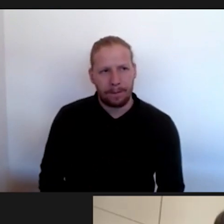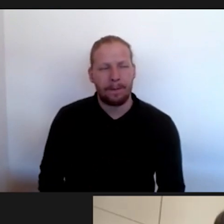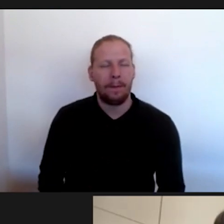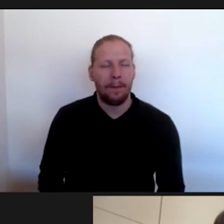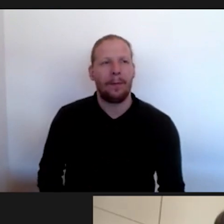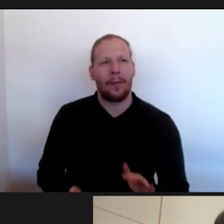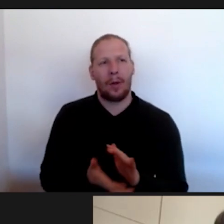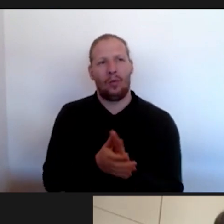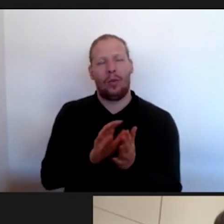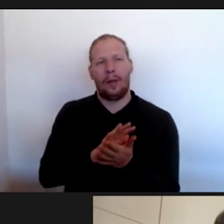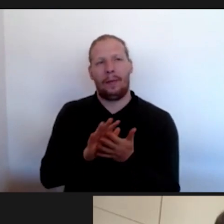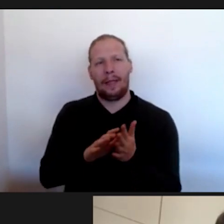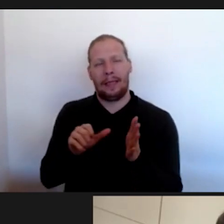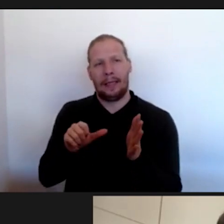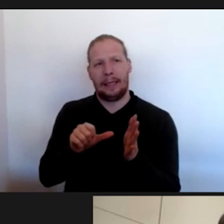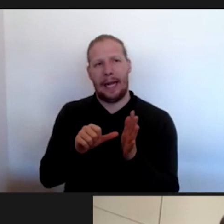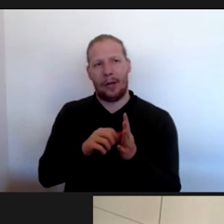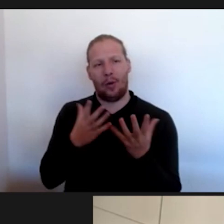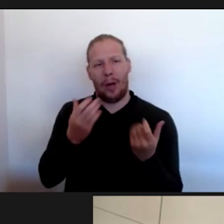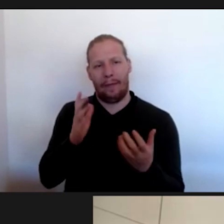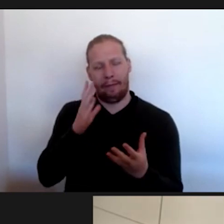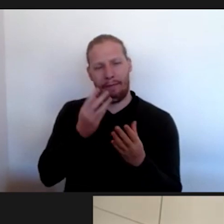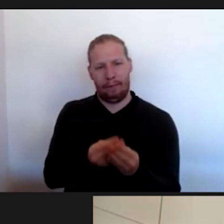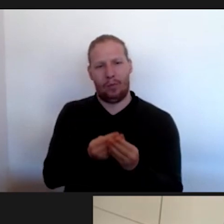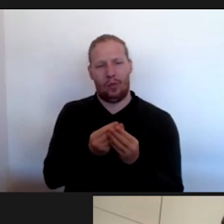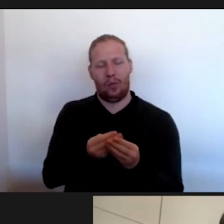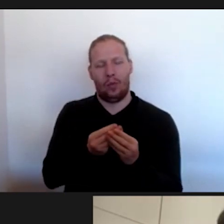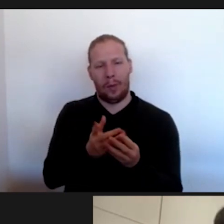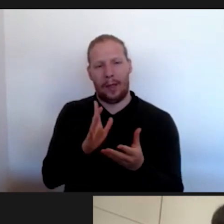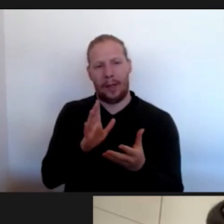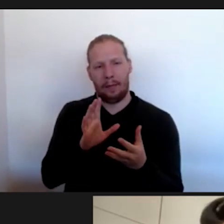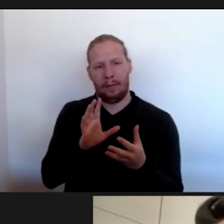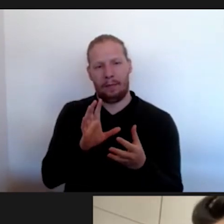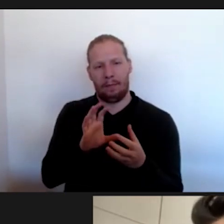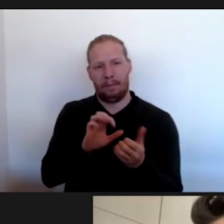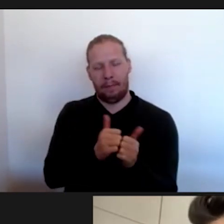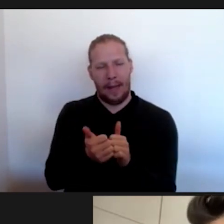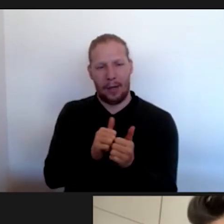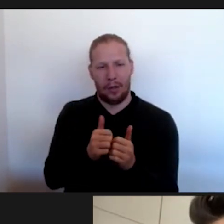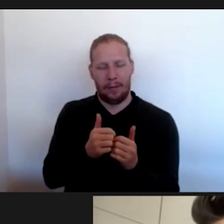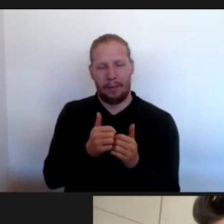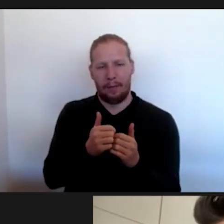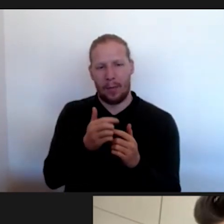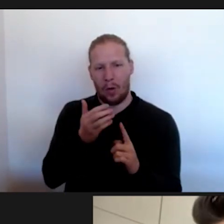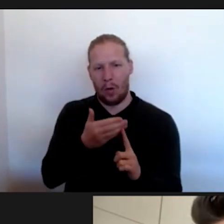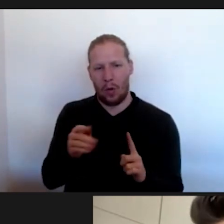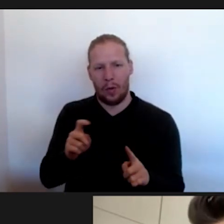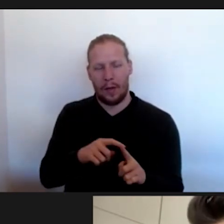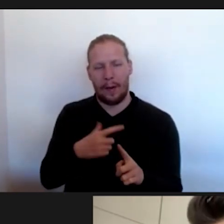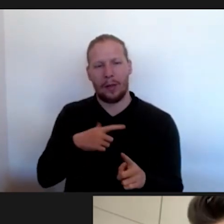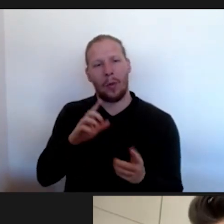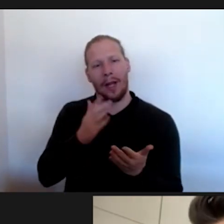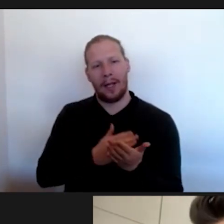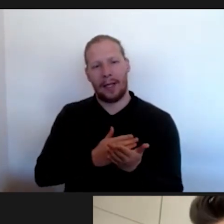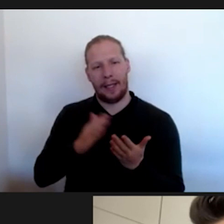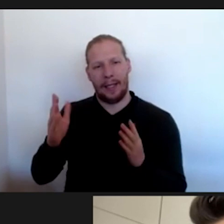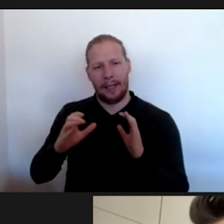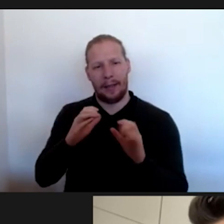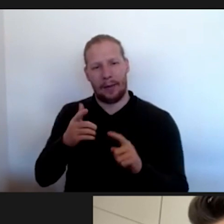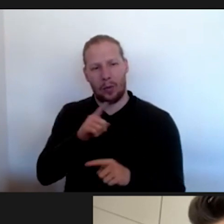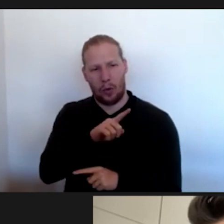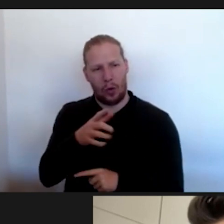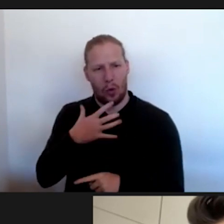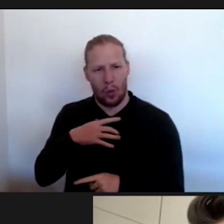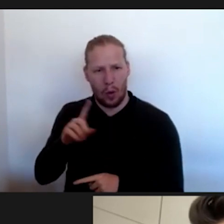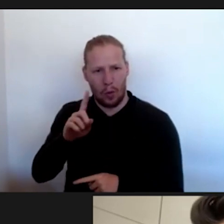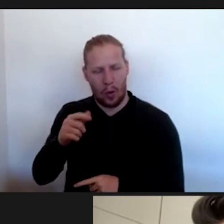the time. And I think that's when I come back to that transparency. What is it that you want out of it? What is it that's in it for people? And I think I just